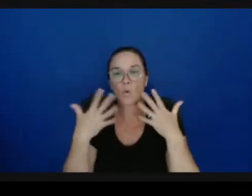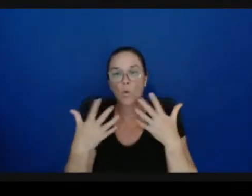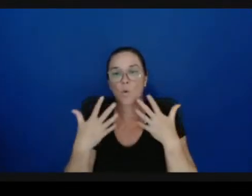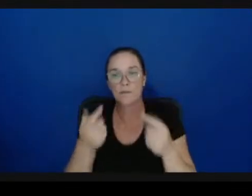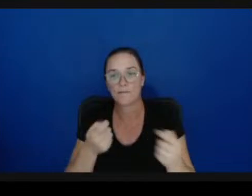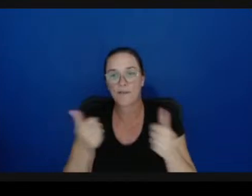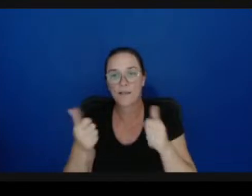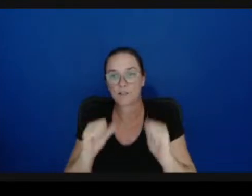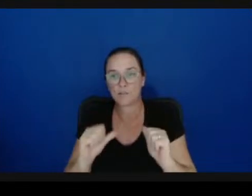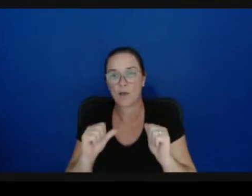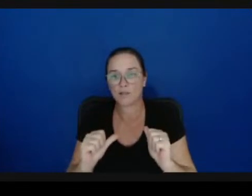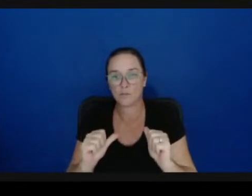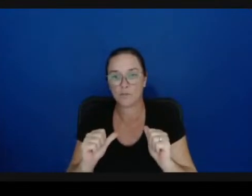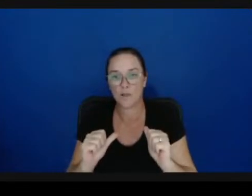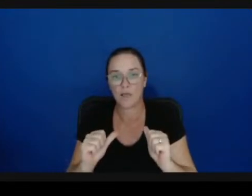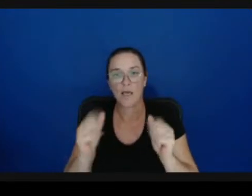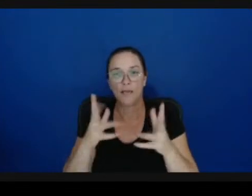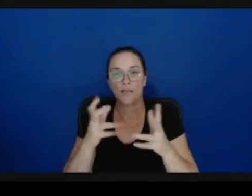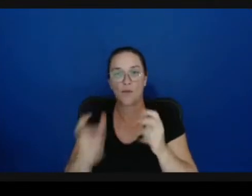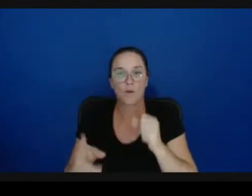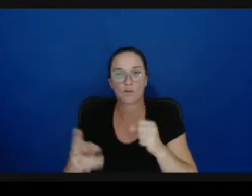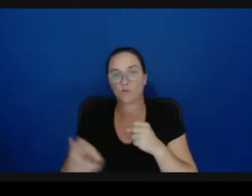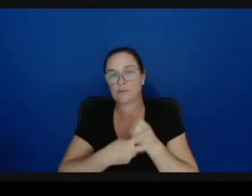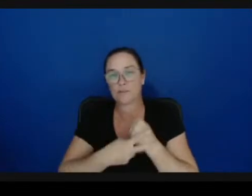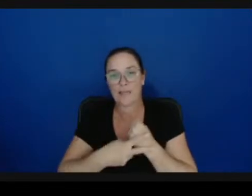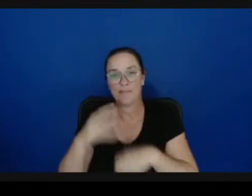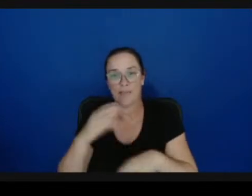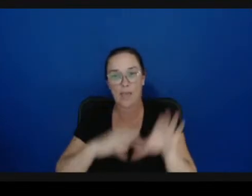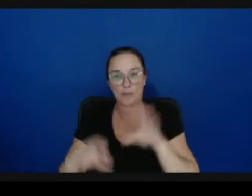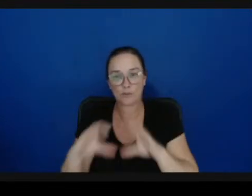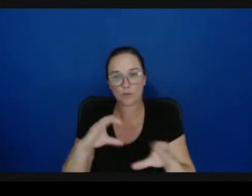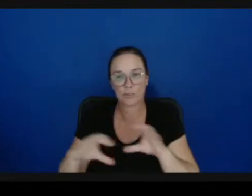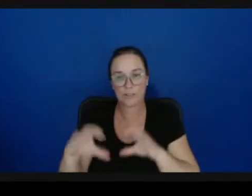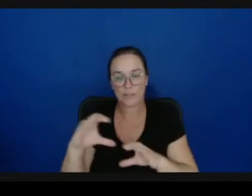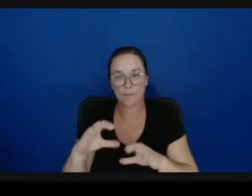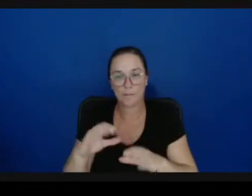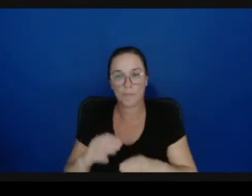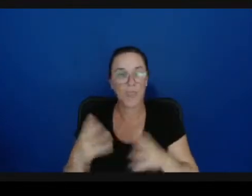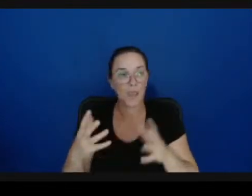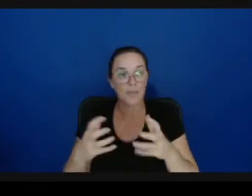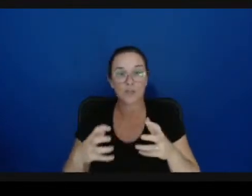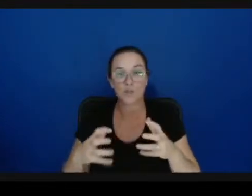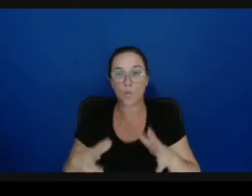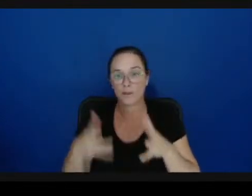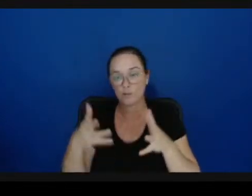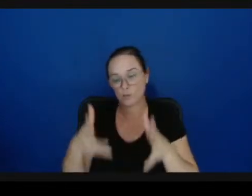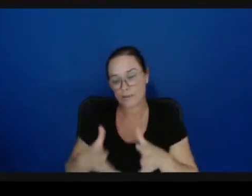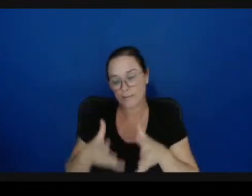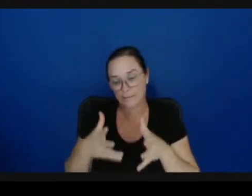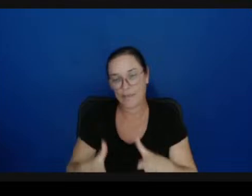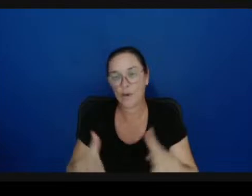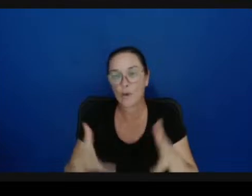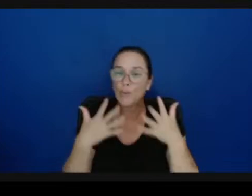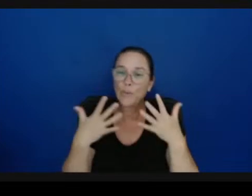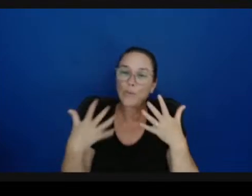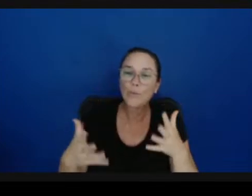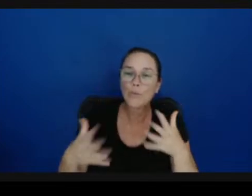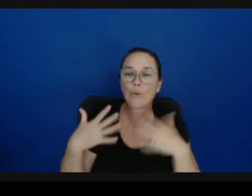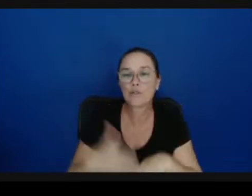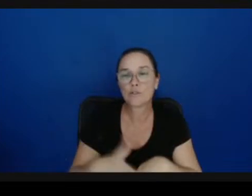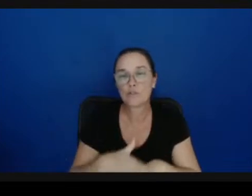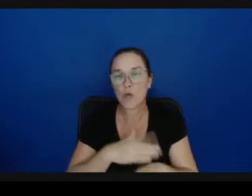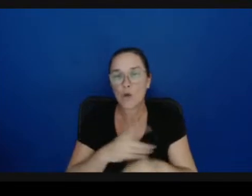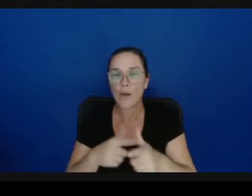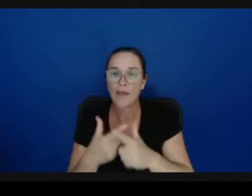because they're trying to preserve the chemistry of it as it was in the flow. And what they don't want is for it to sit there and cool slowly enough that crystals